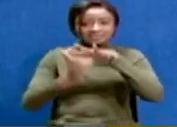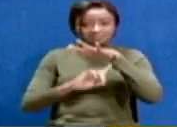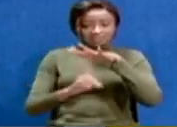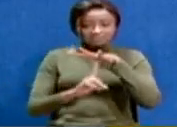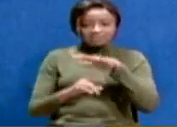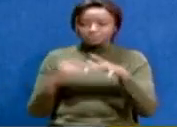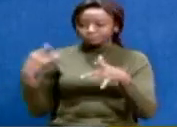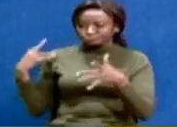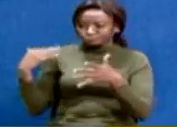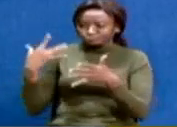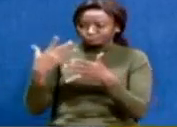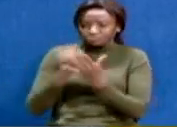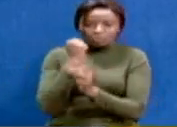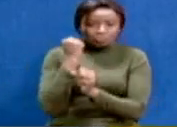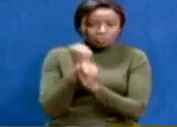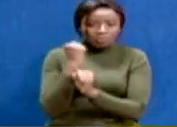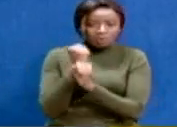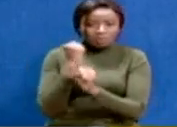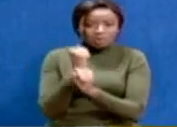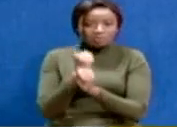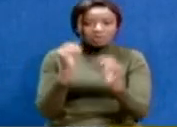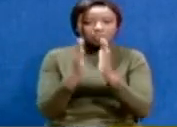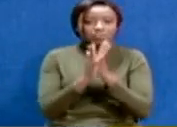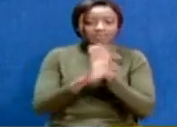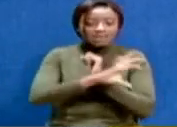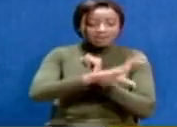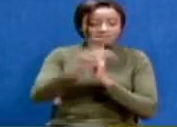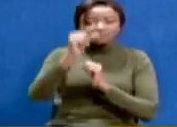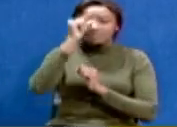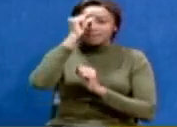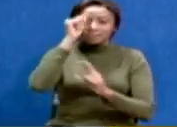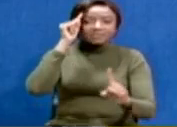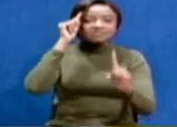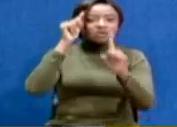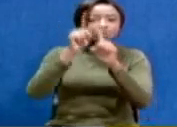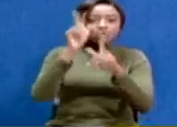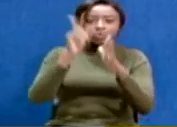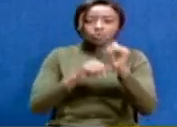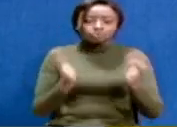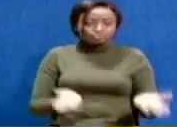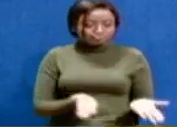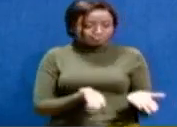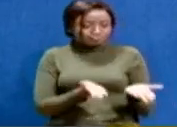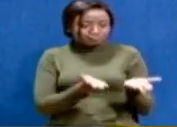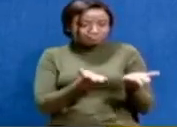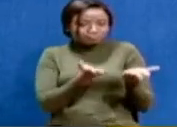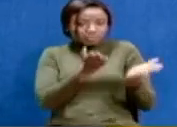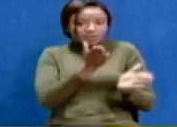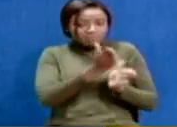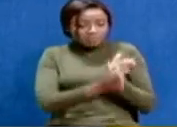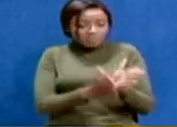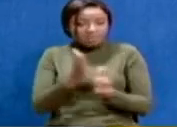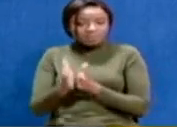continue to work very closely with county governments to upscale the level of preparedness at the county